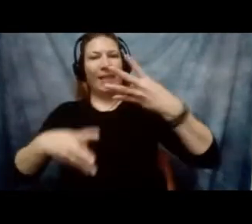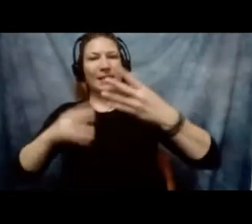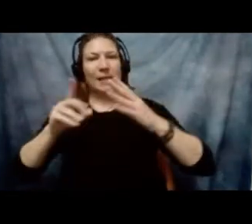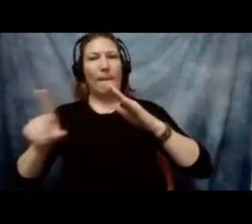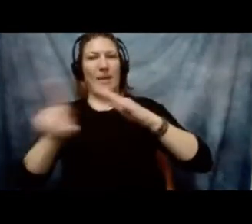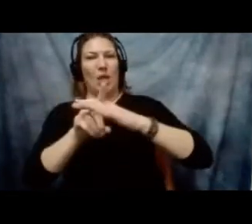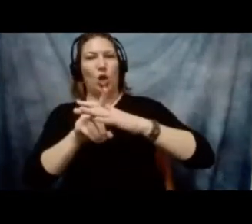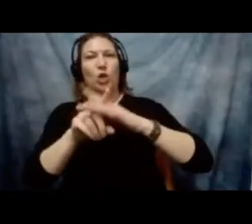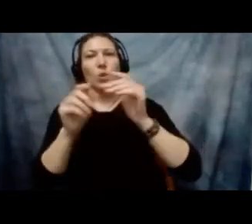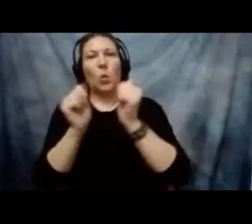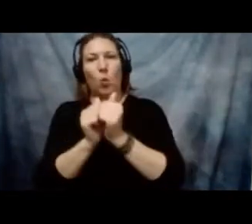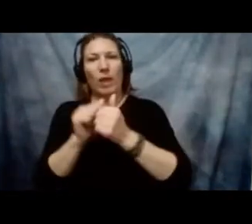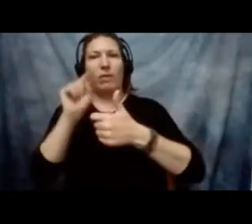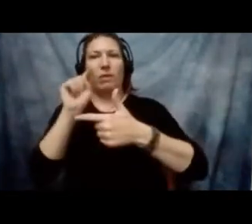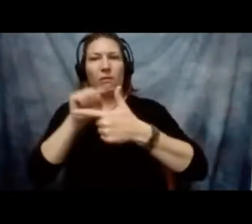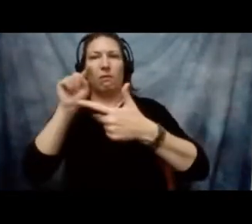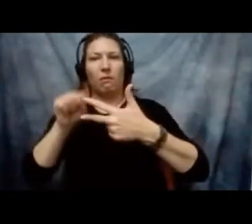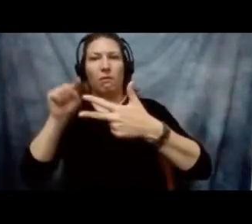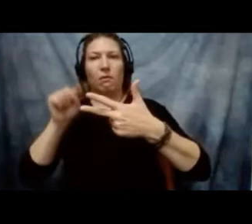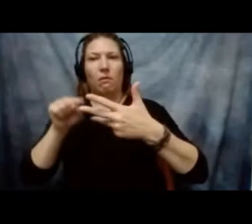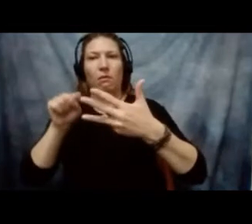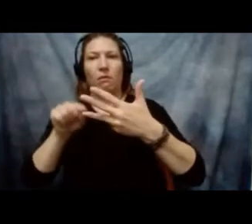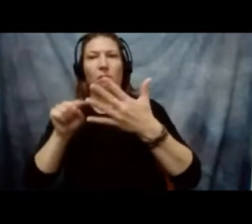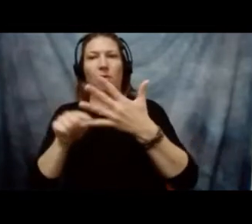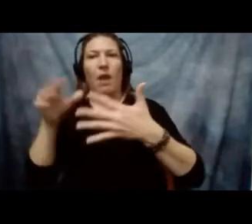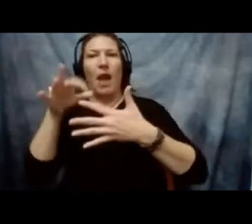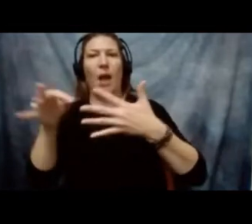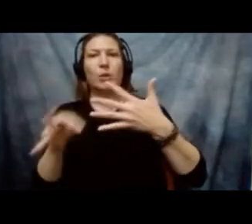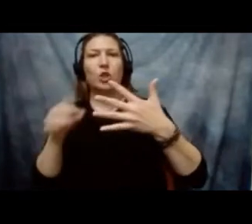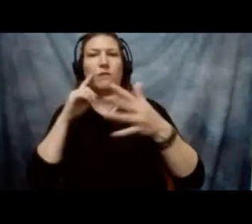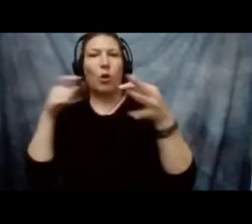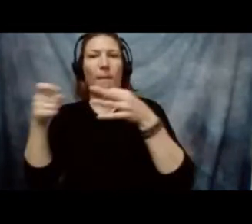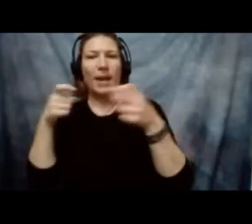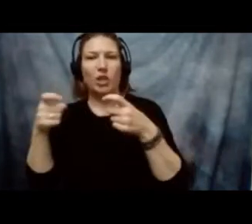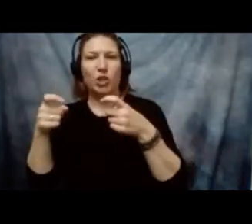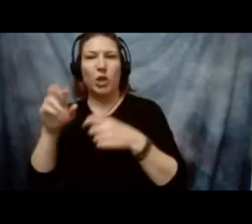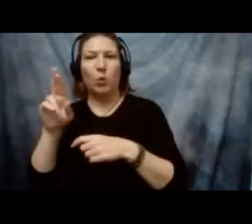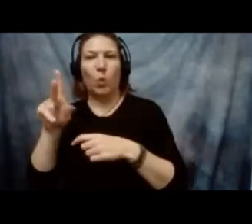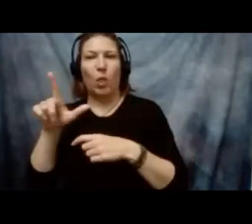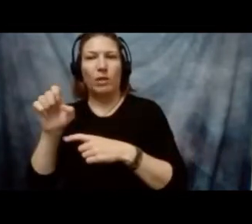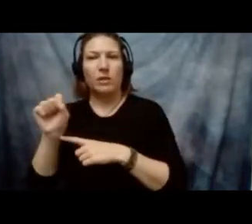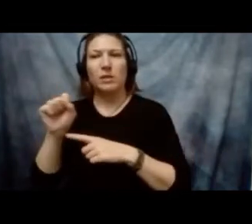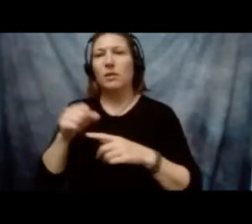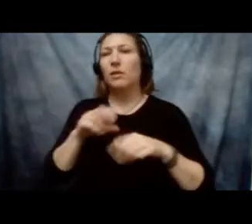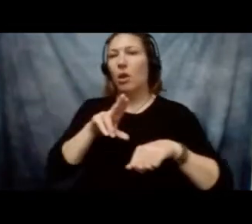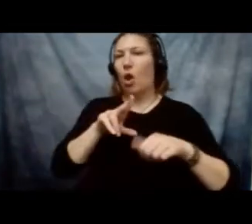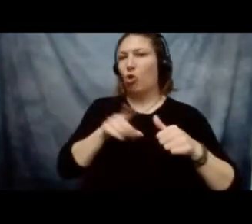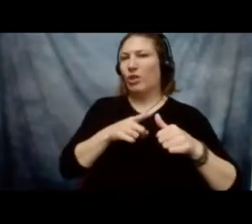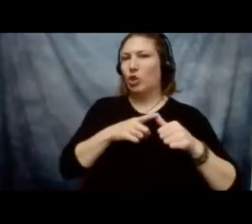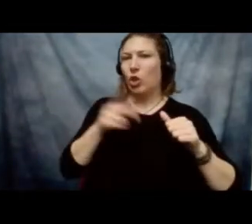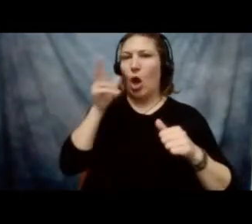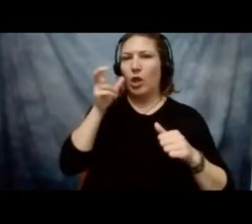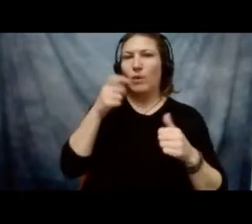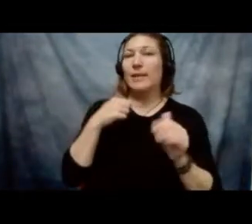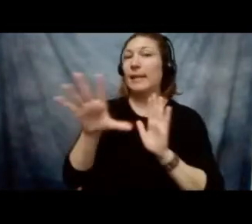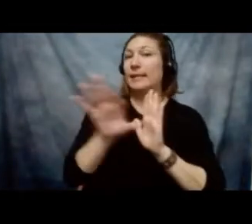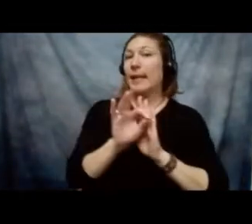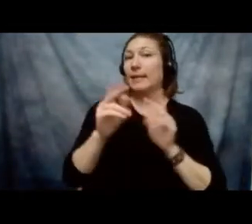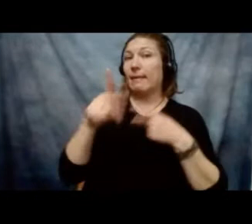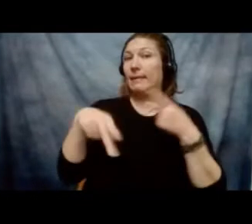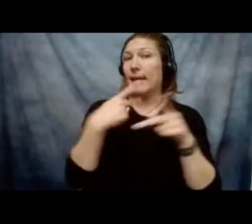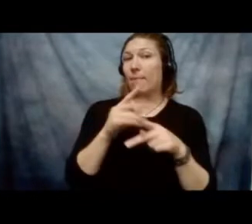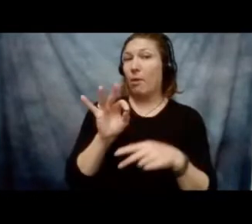for managing rules. And select the type of formatting you want. In this case, since we want to highlight cells that meet